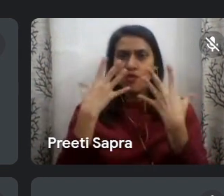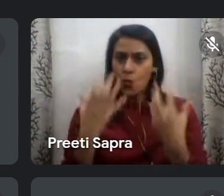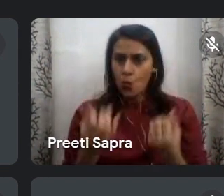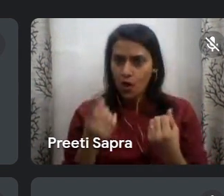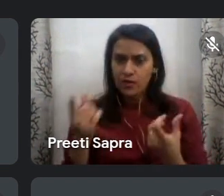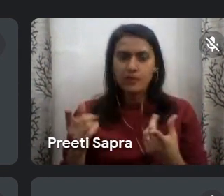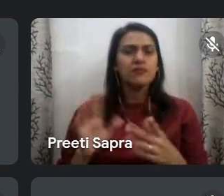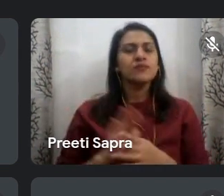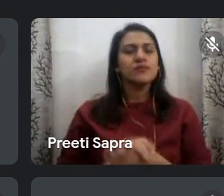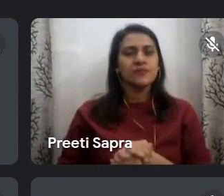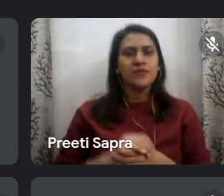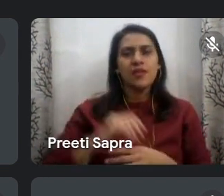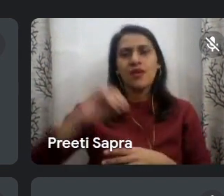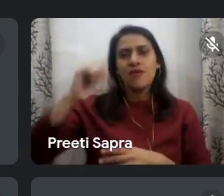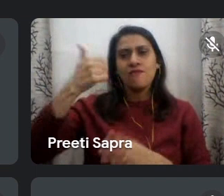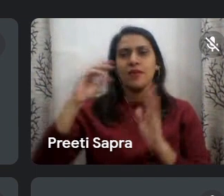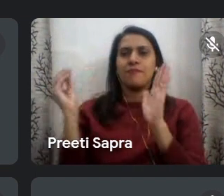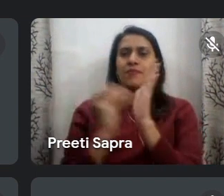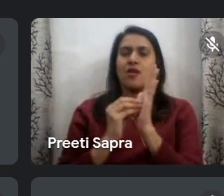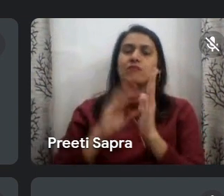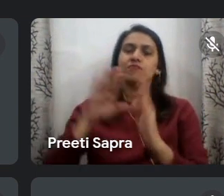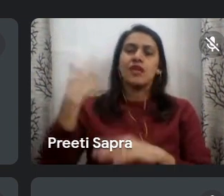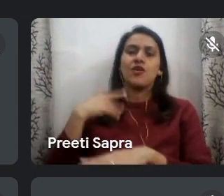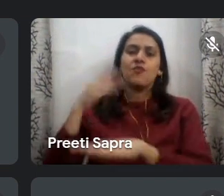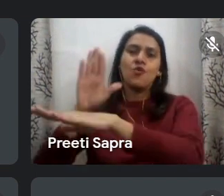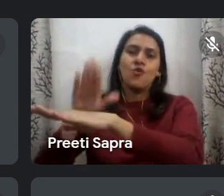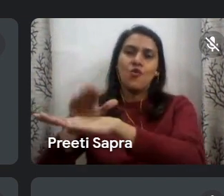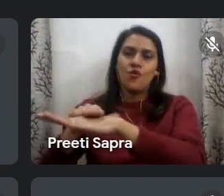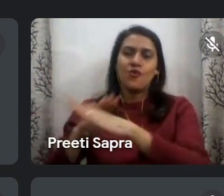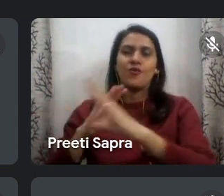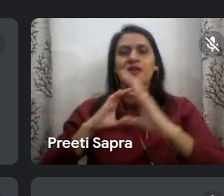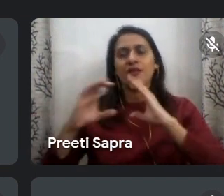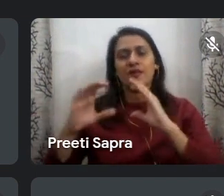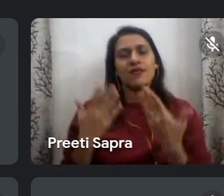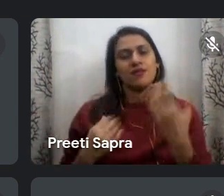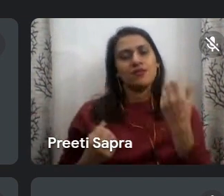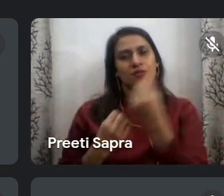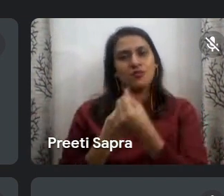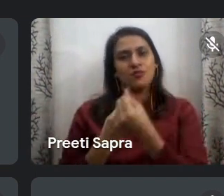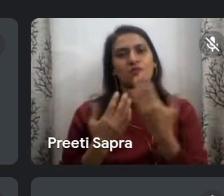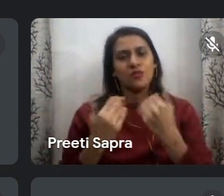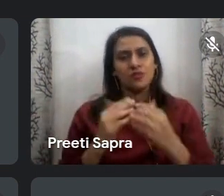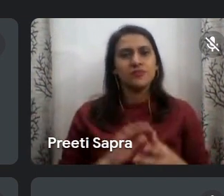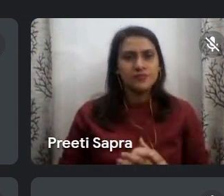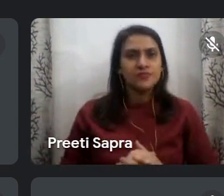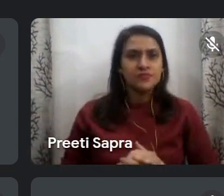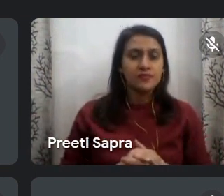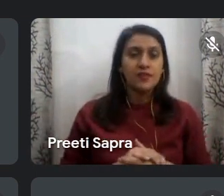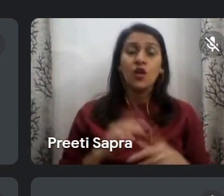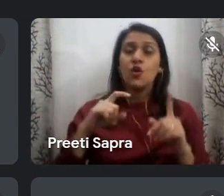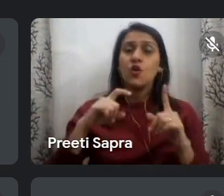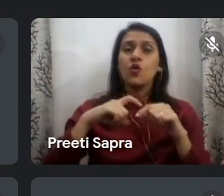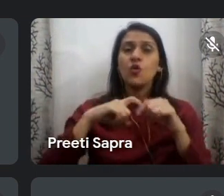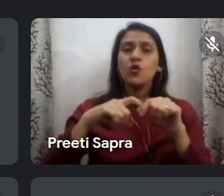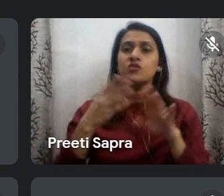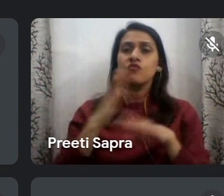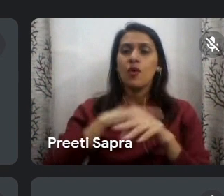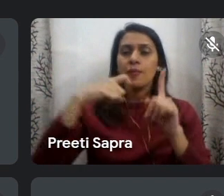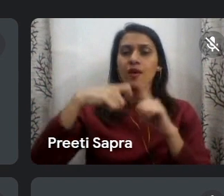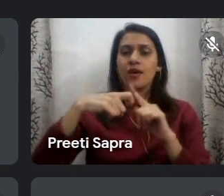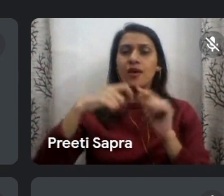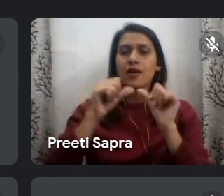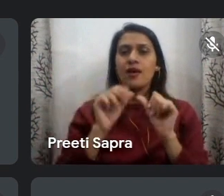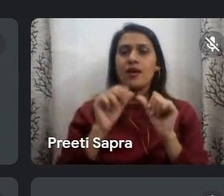in the feedback form, we'll get in touch with you and you can connect with them as well. We'll take a question from Kavya, who initially asked it